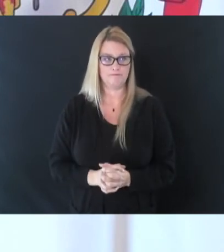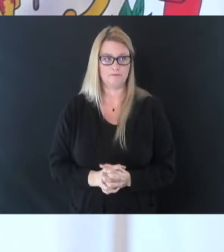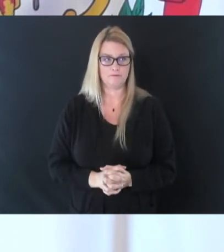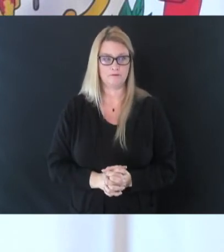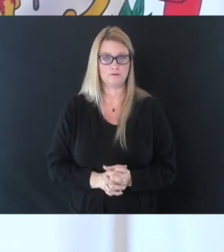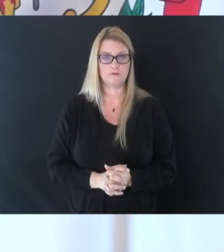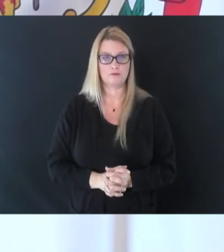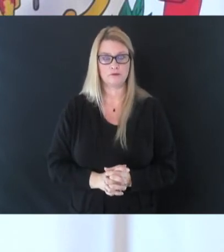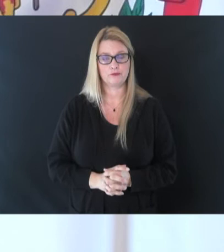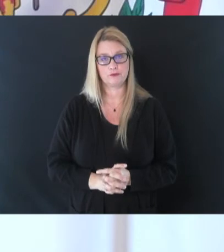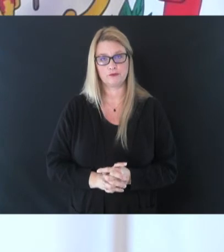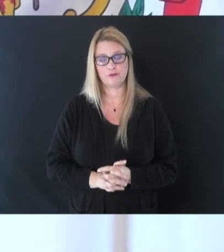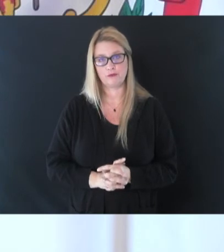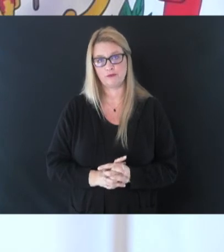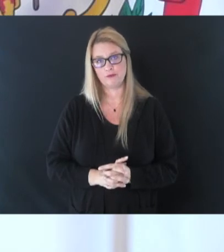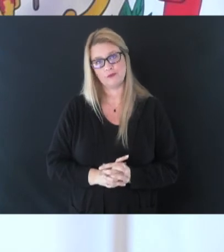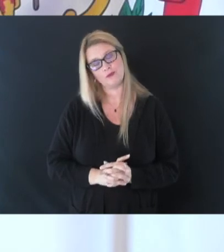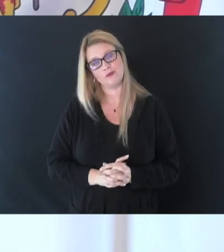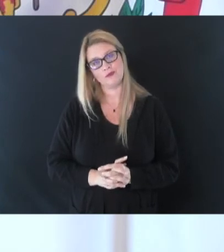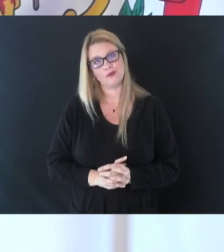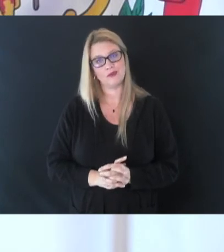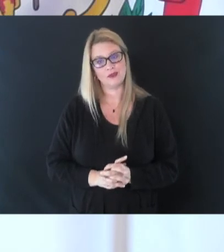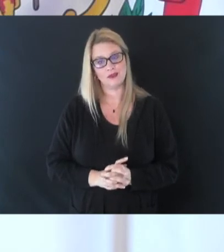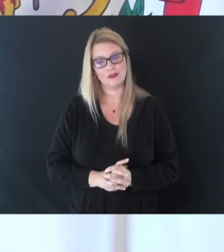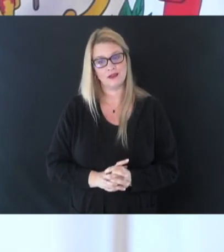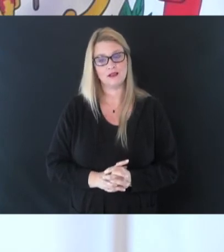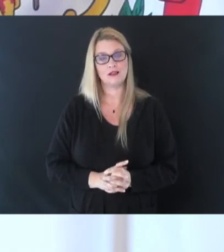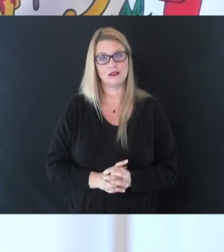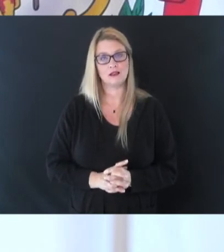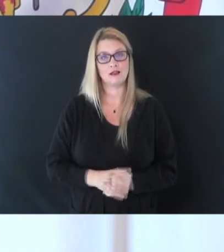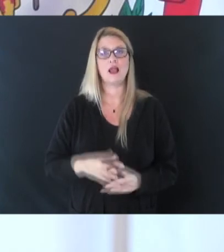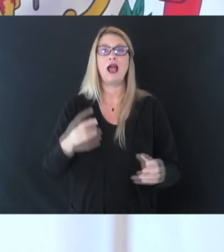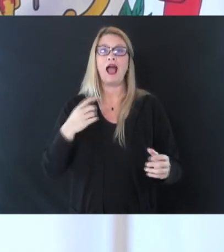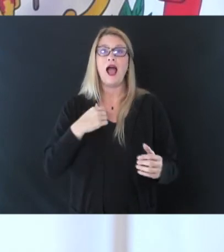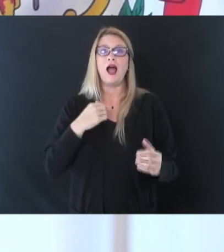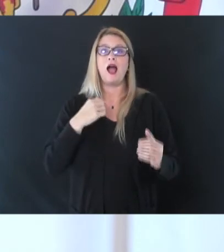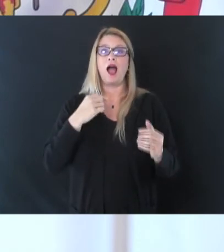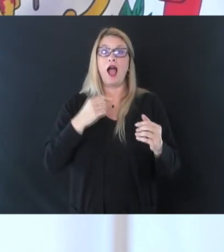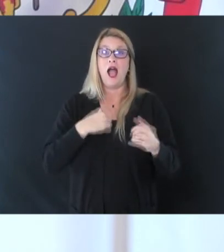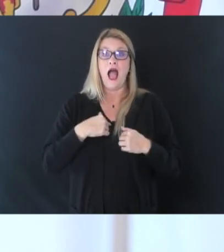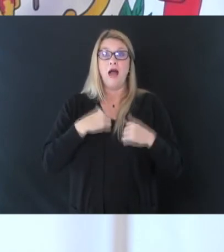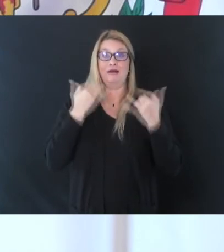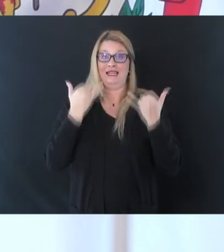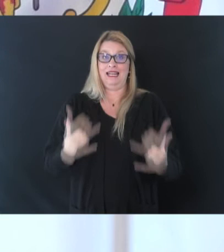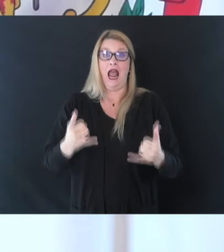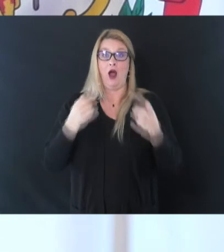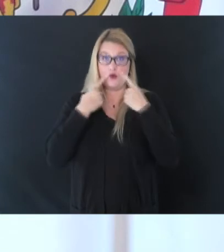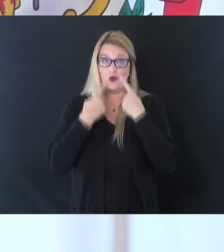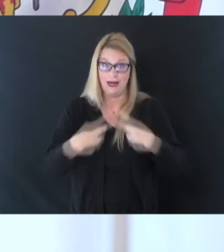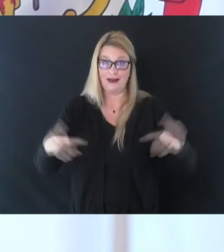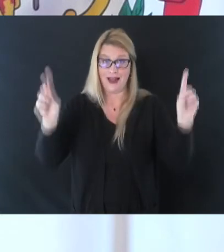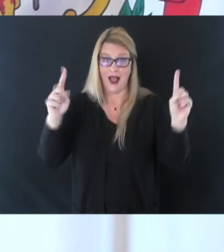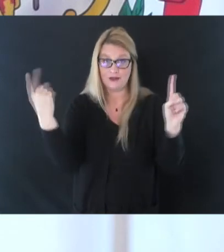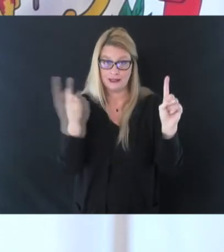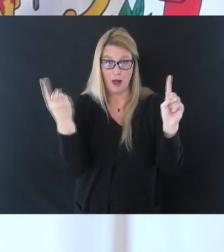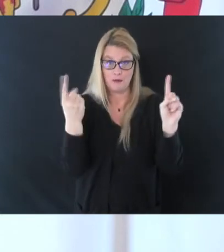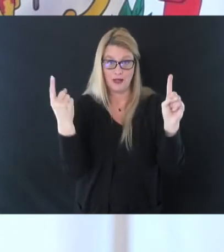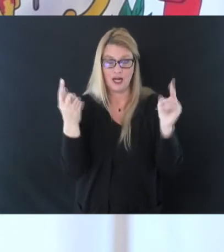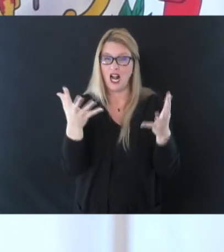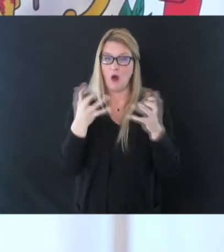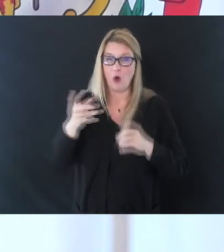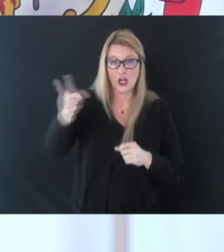going to make a statement. I'm going to tell you point blank, and I want every teacher, every service